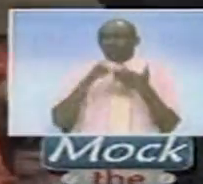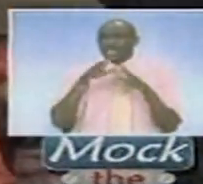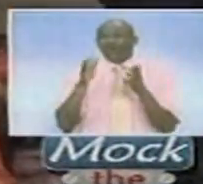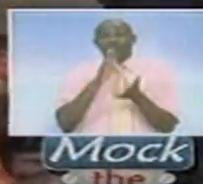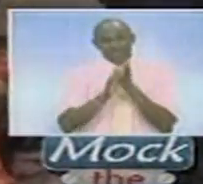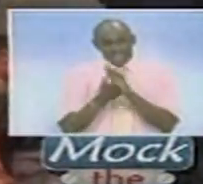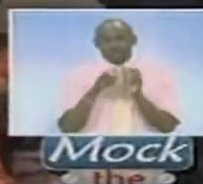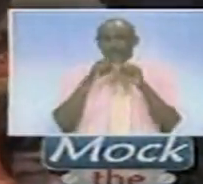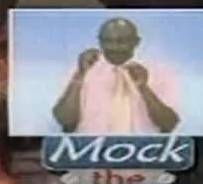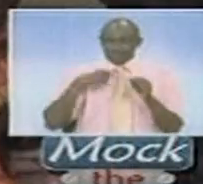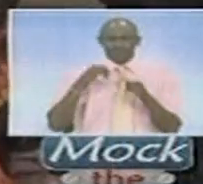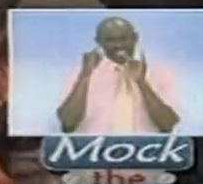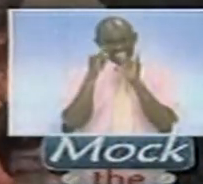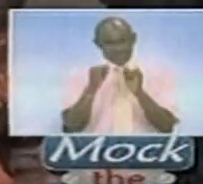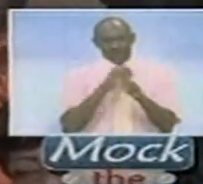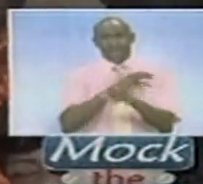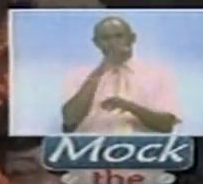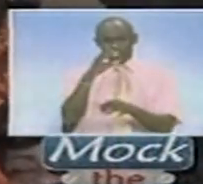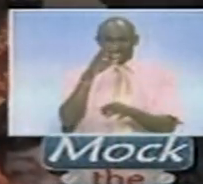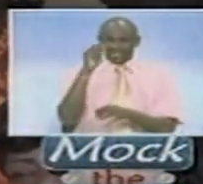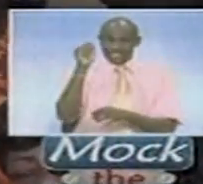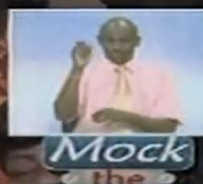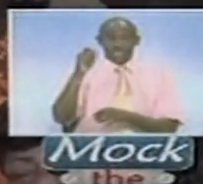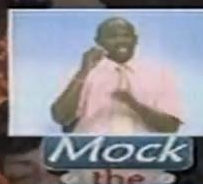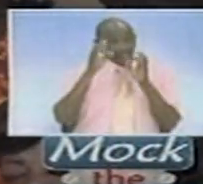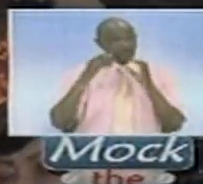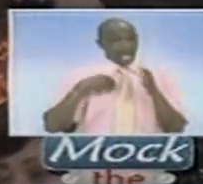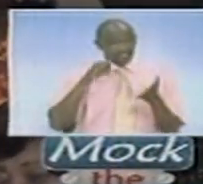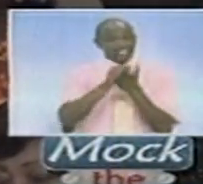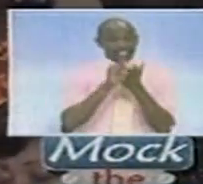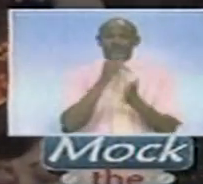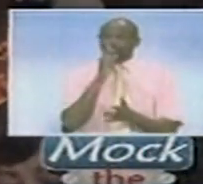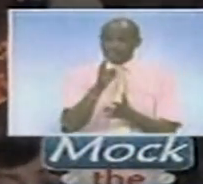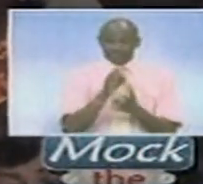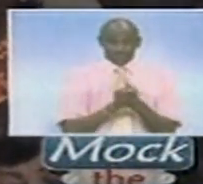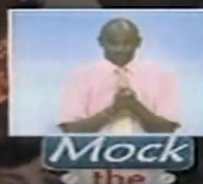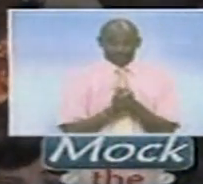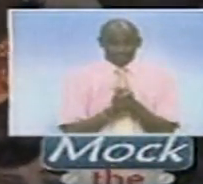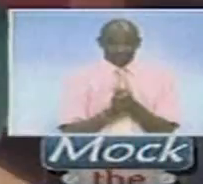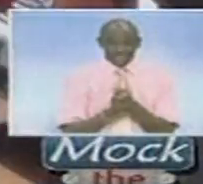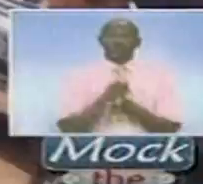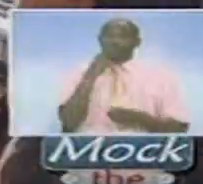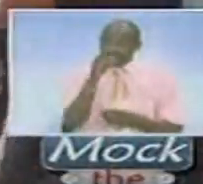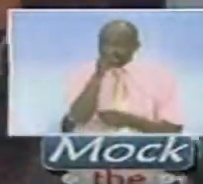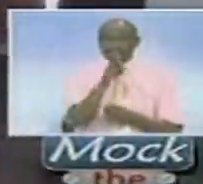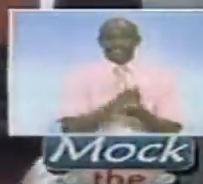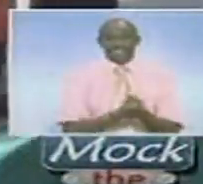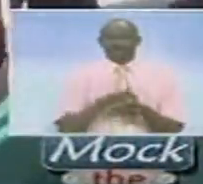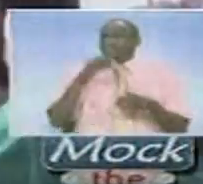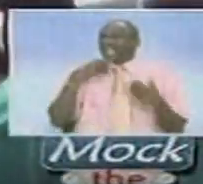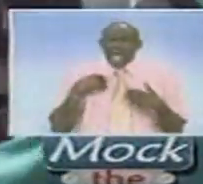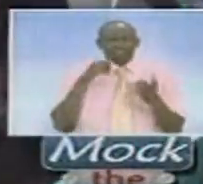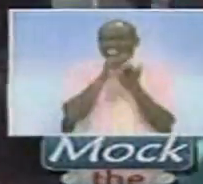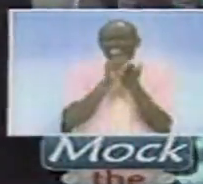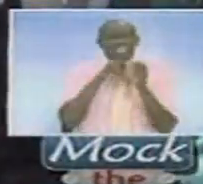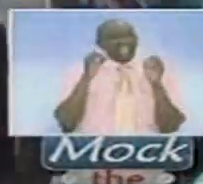a word from the newly empowered Nelson? Kama muko na agenda museme. You say it. We really don't have an agenda,